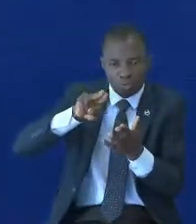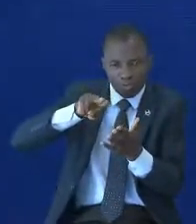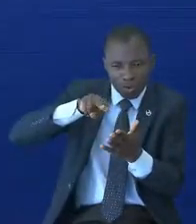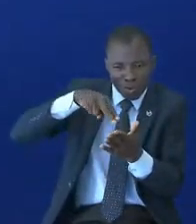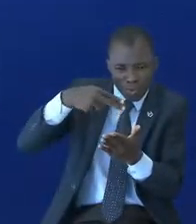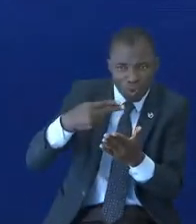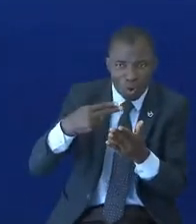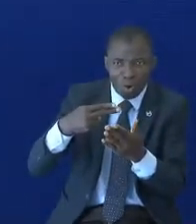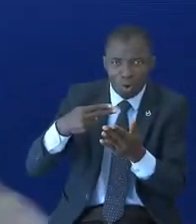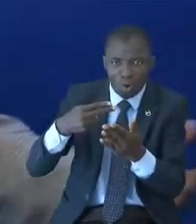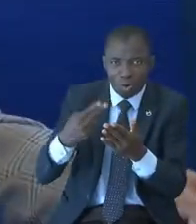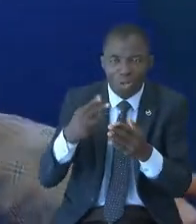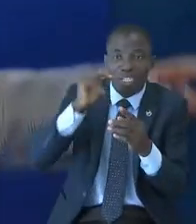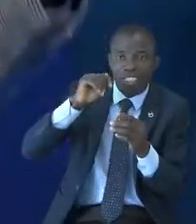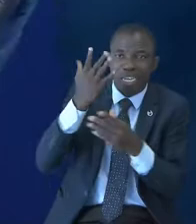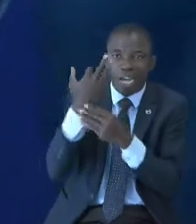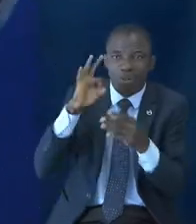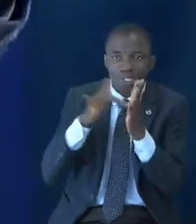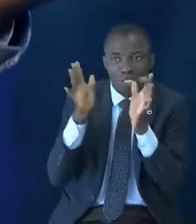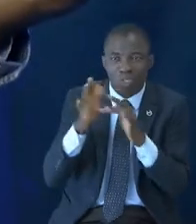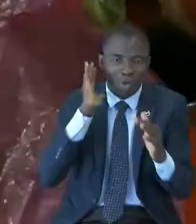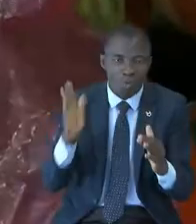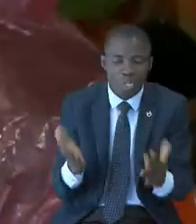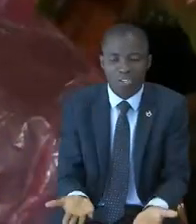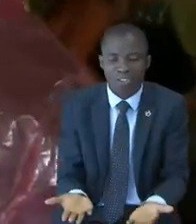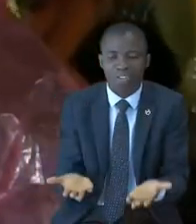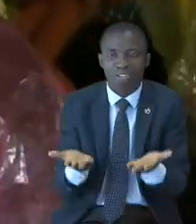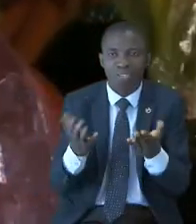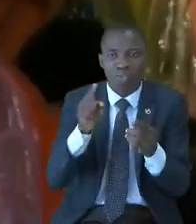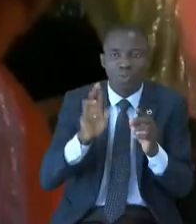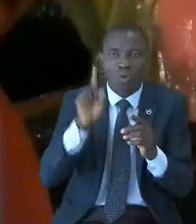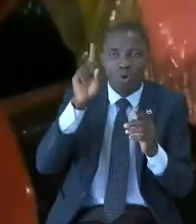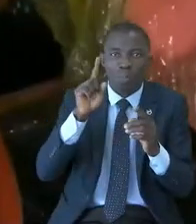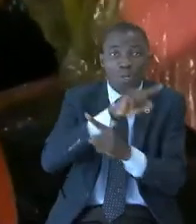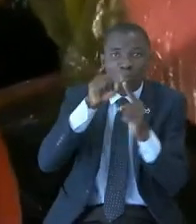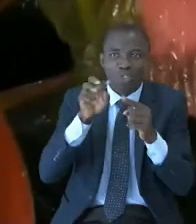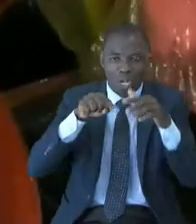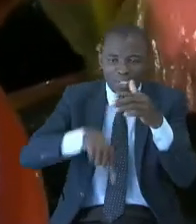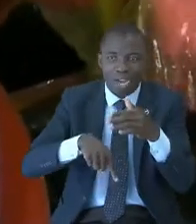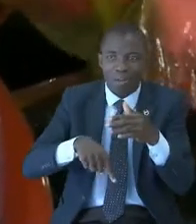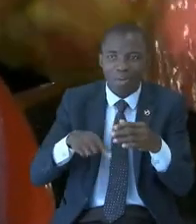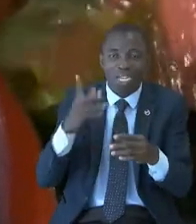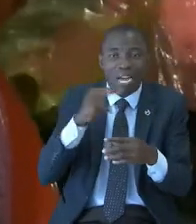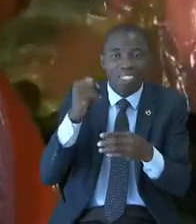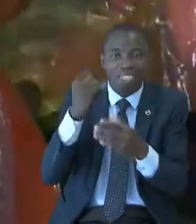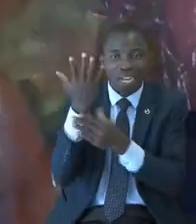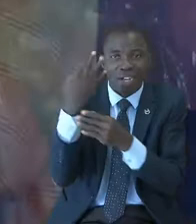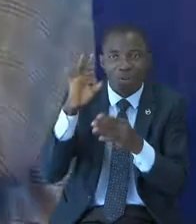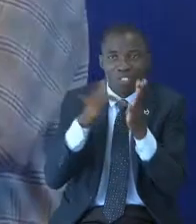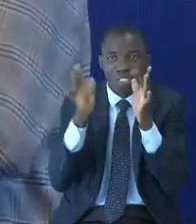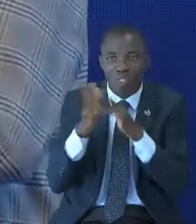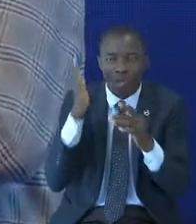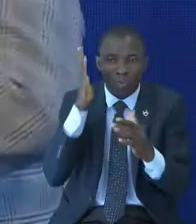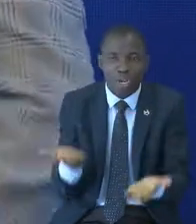to fall, the hand of Jesus will lift you up. When you are down, the hand of Jesus